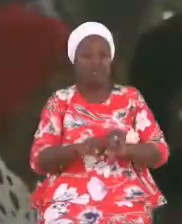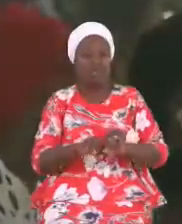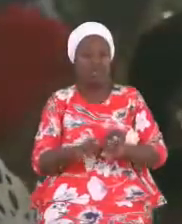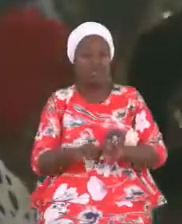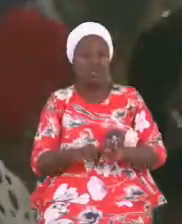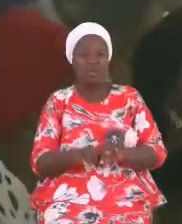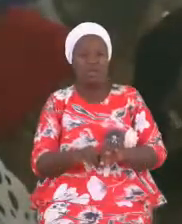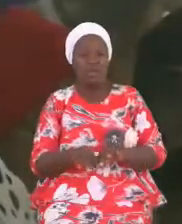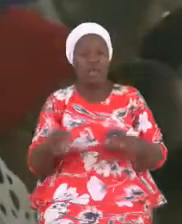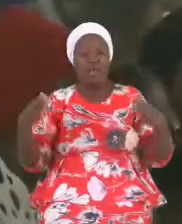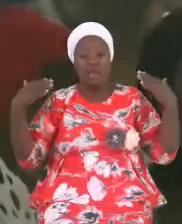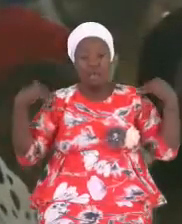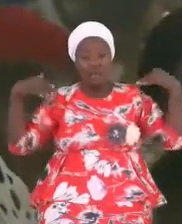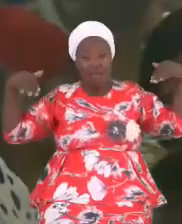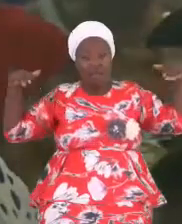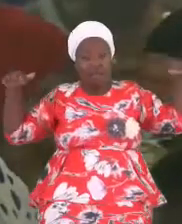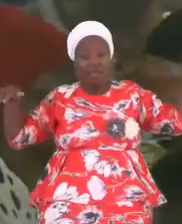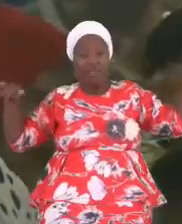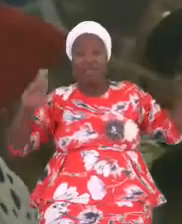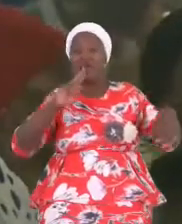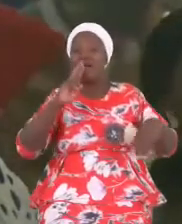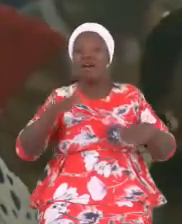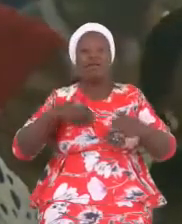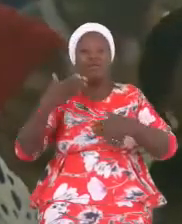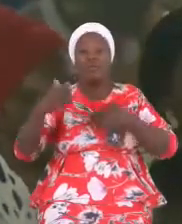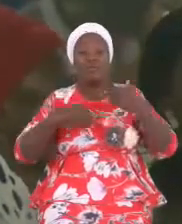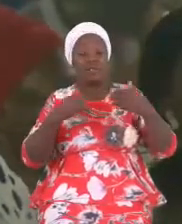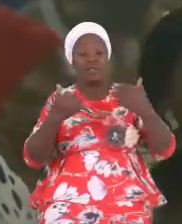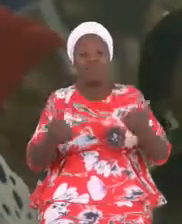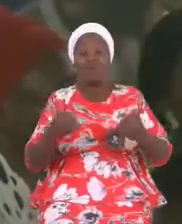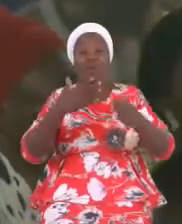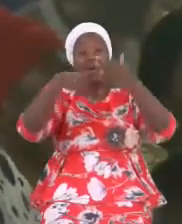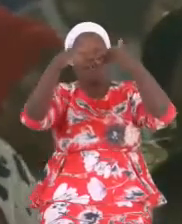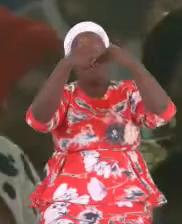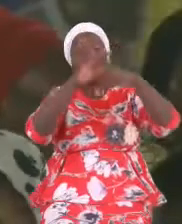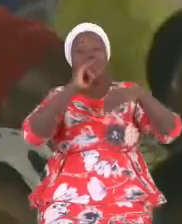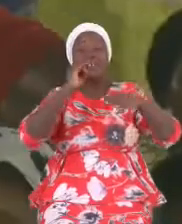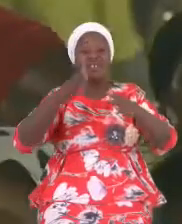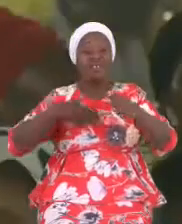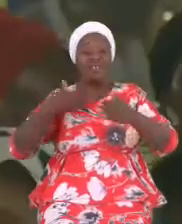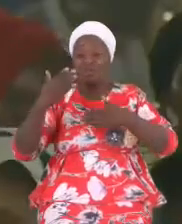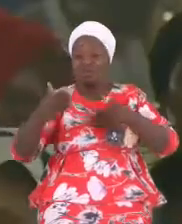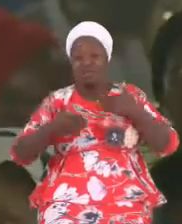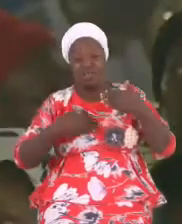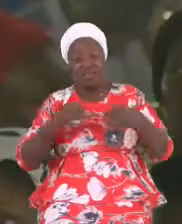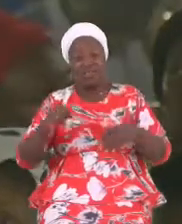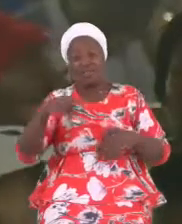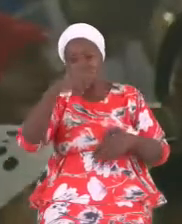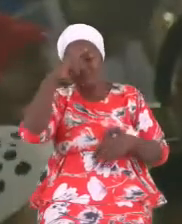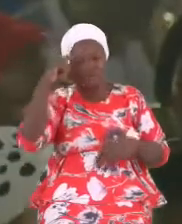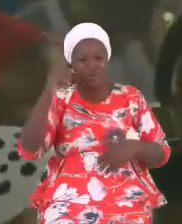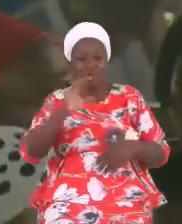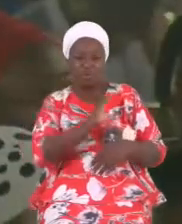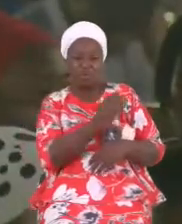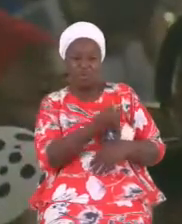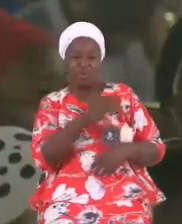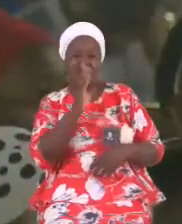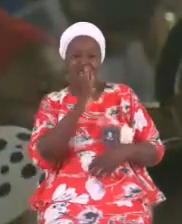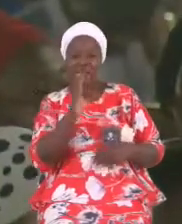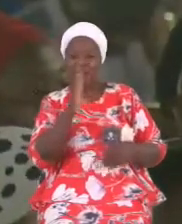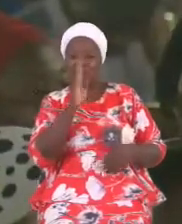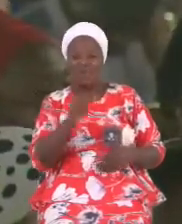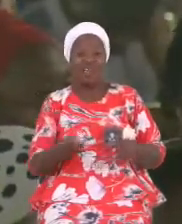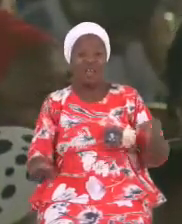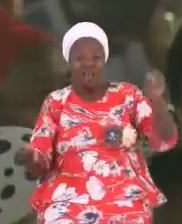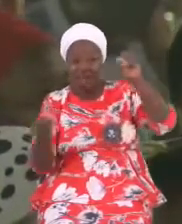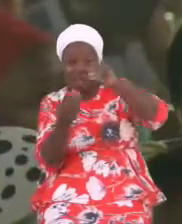Angels are rejoicing now. Heaven is rejoicing because souls have been added to the